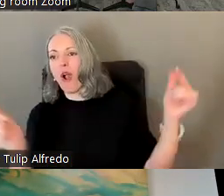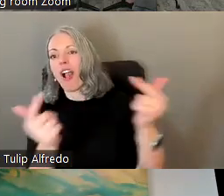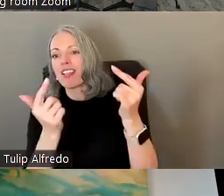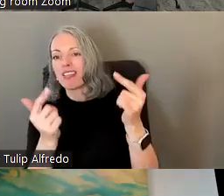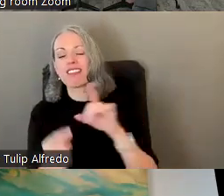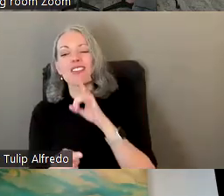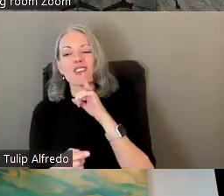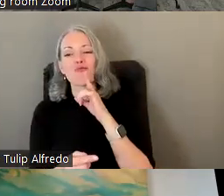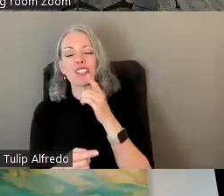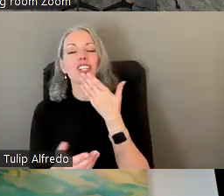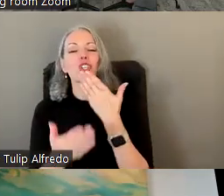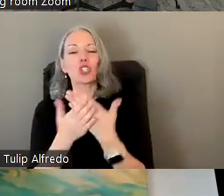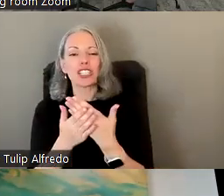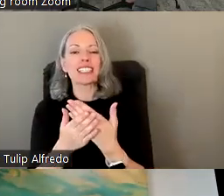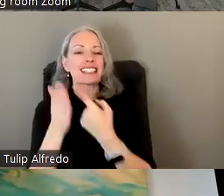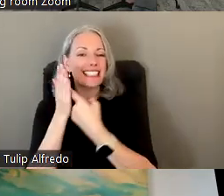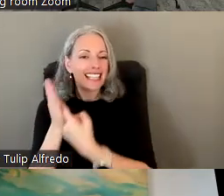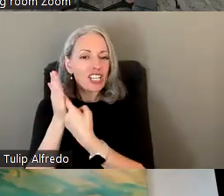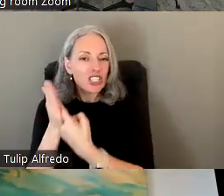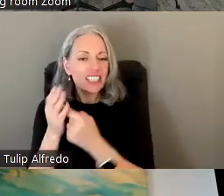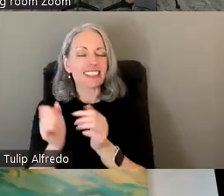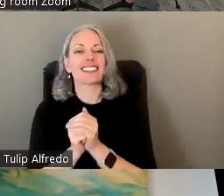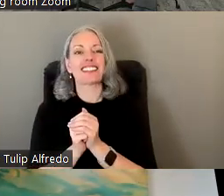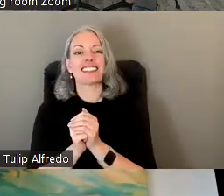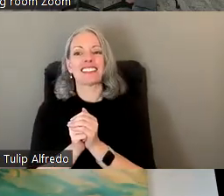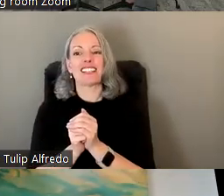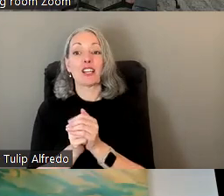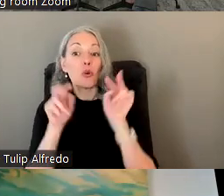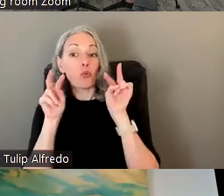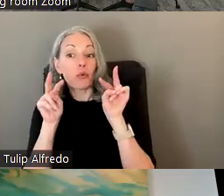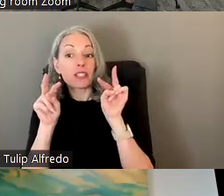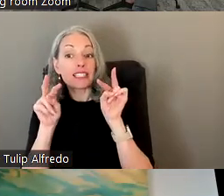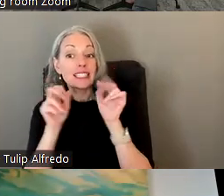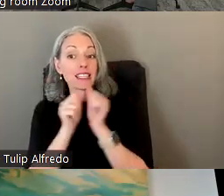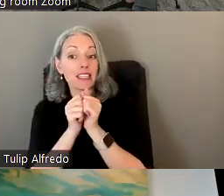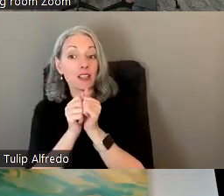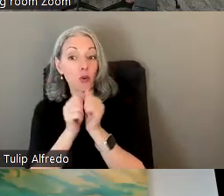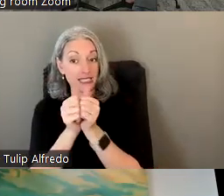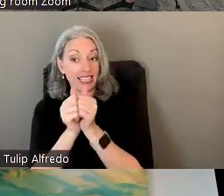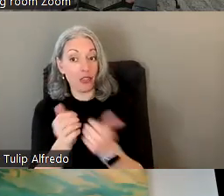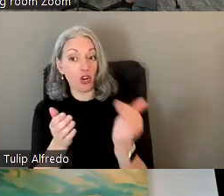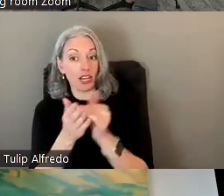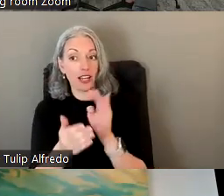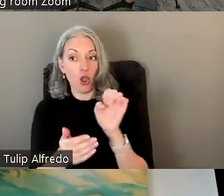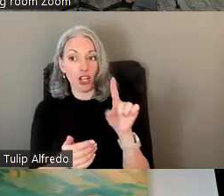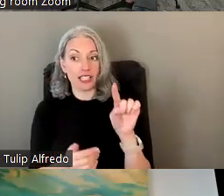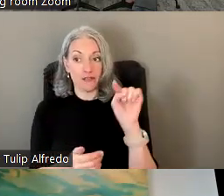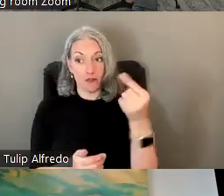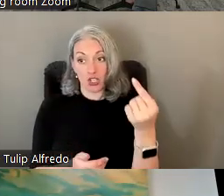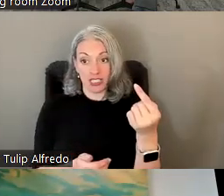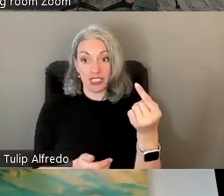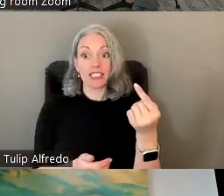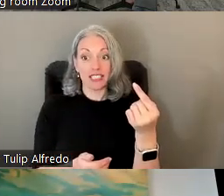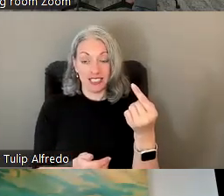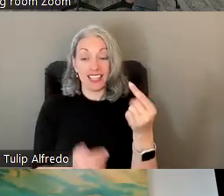Really a lot of good discussion, and we will see you. We will be together again August 1st,